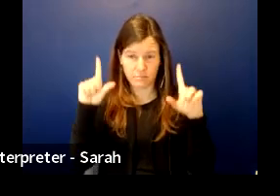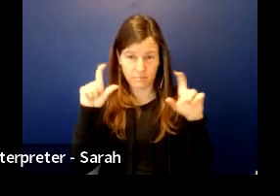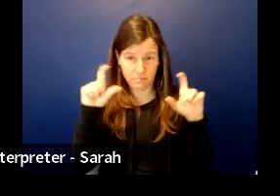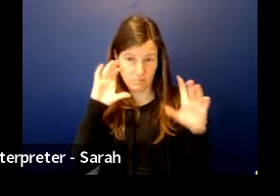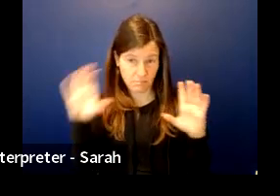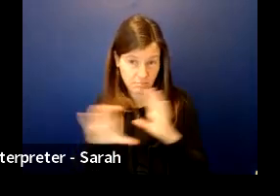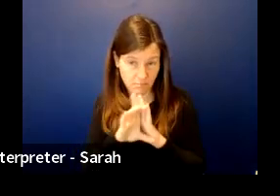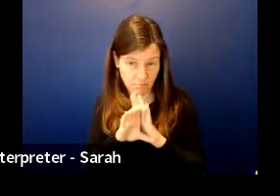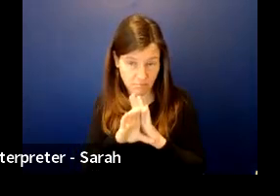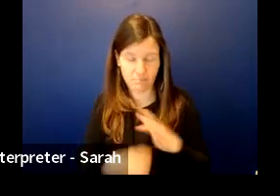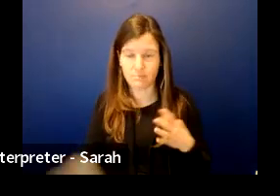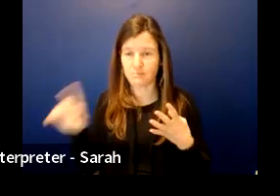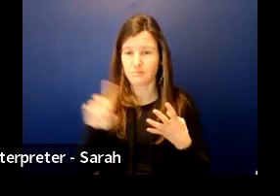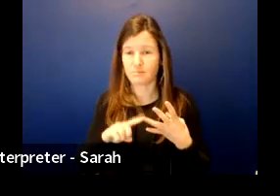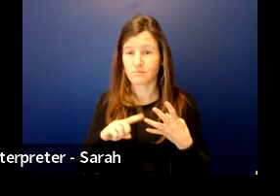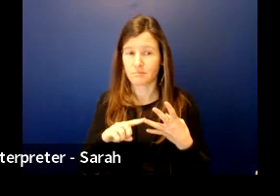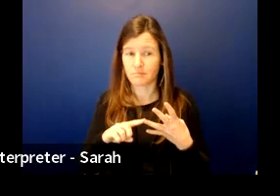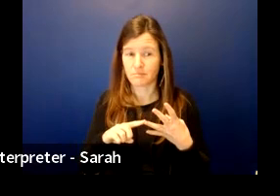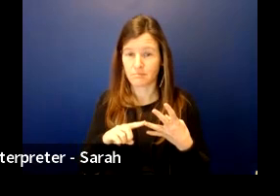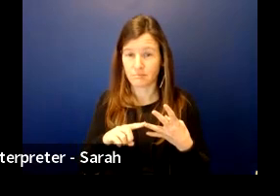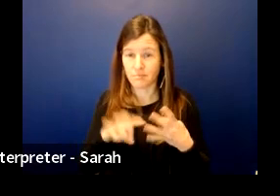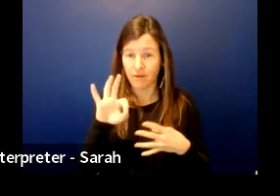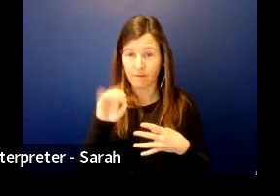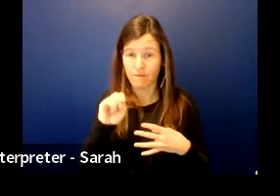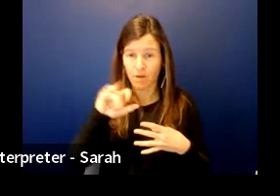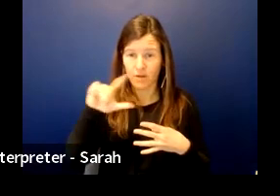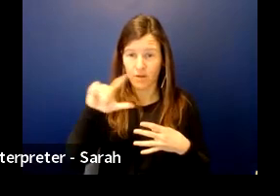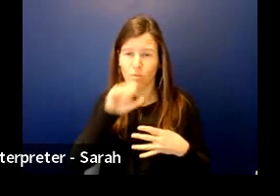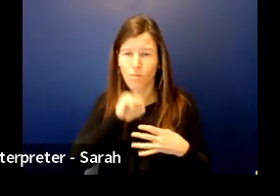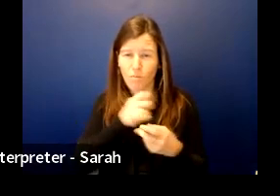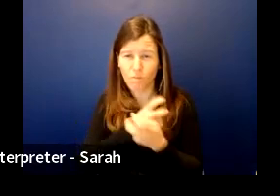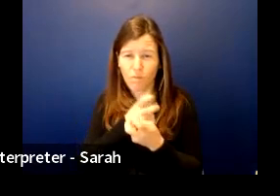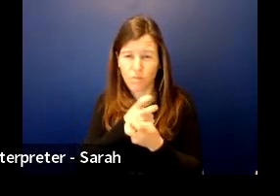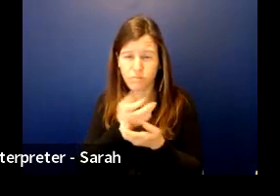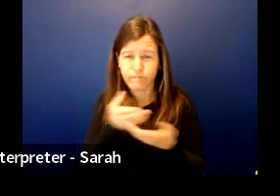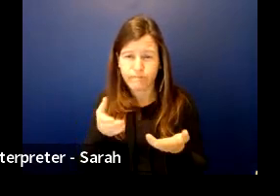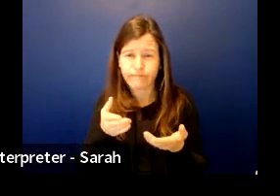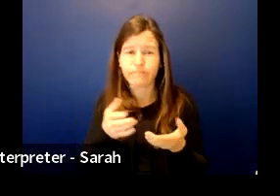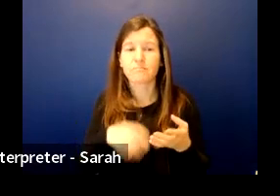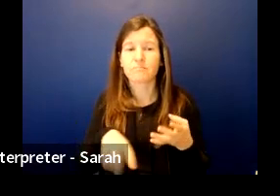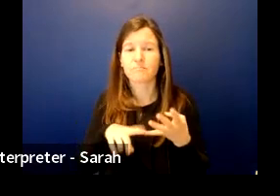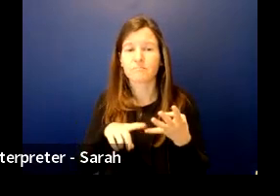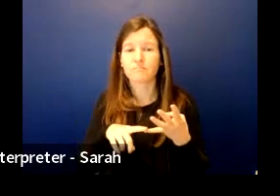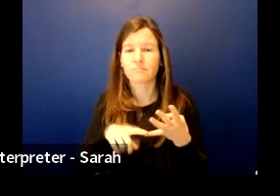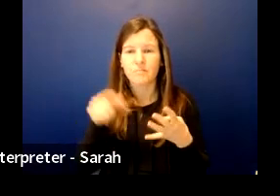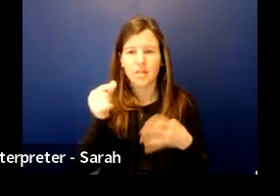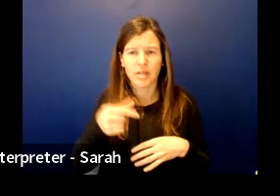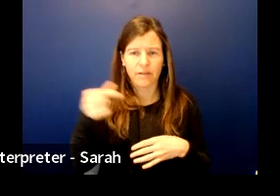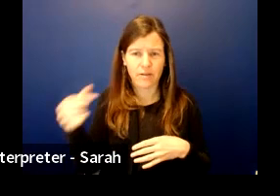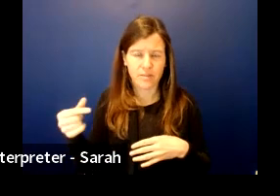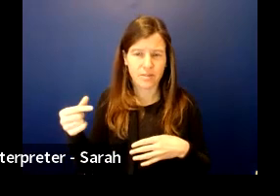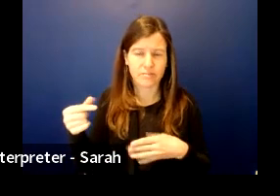photographs? Would you not find fossils? Or would you not find government